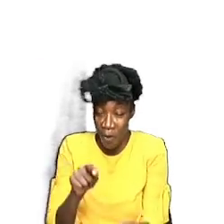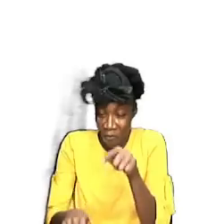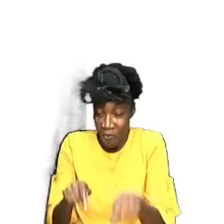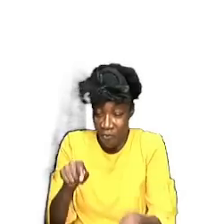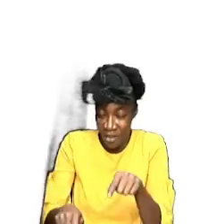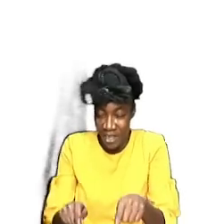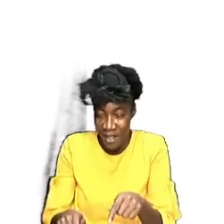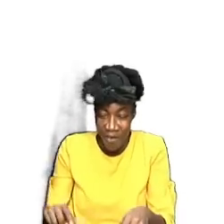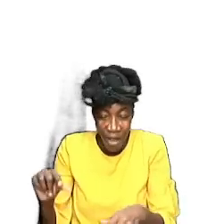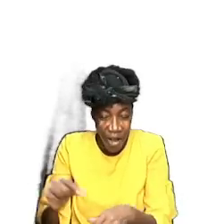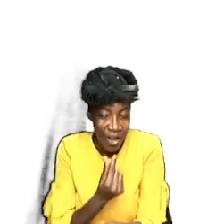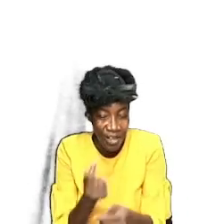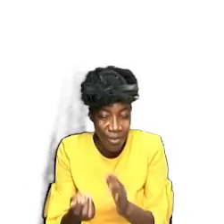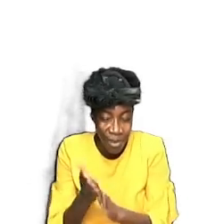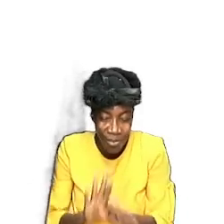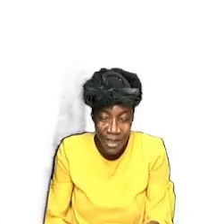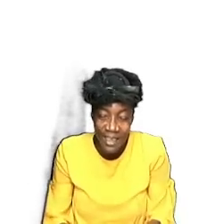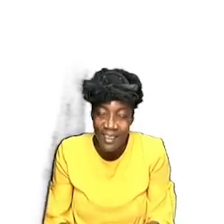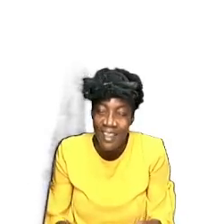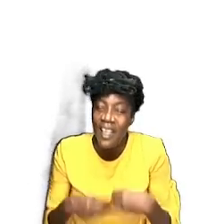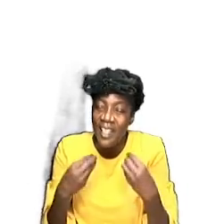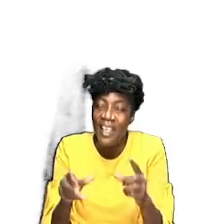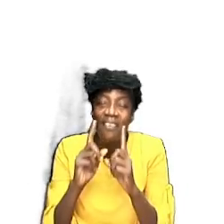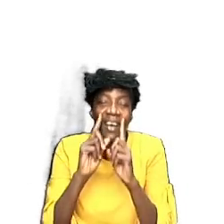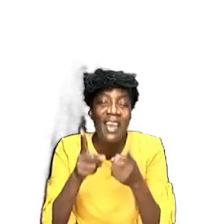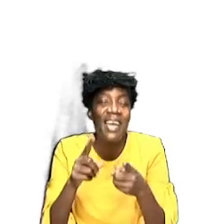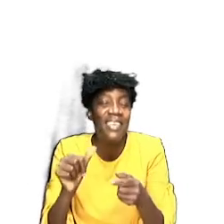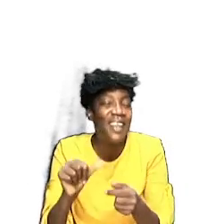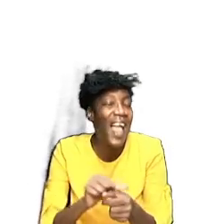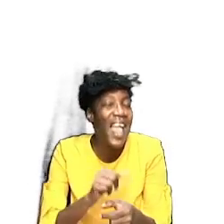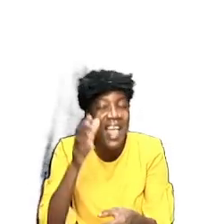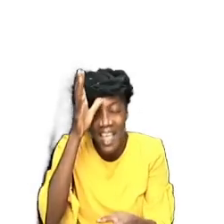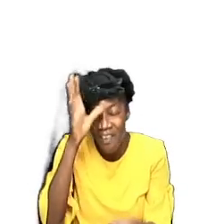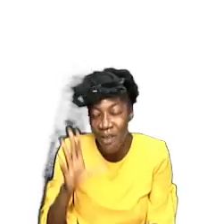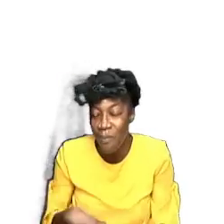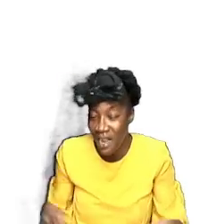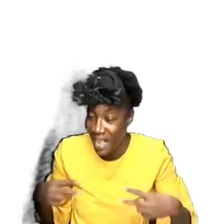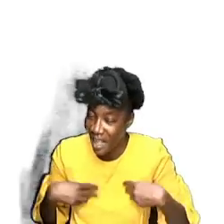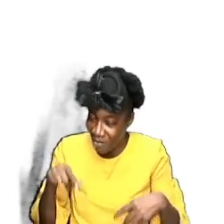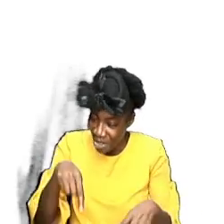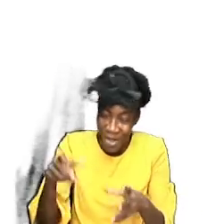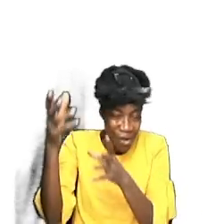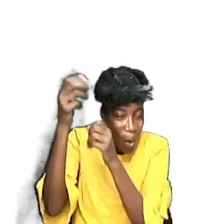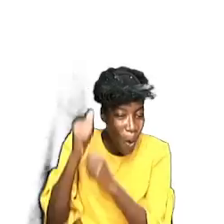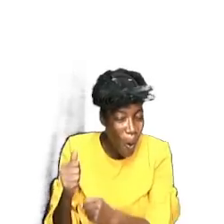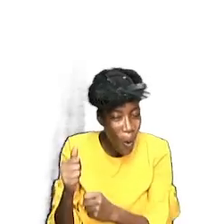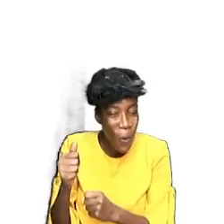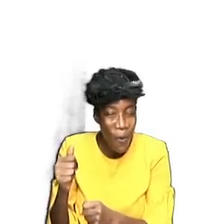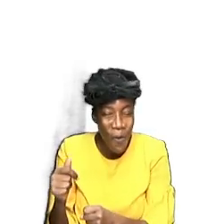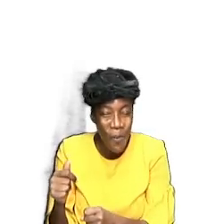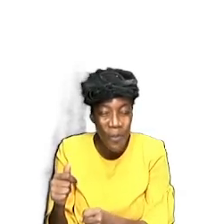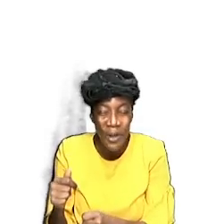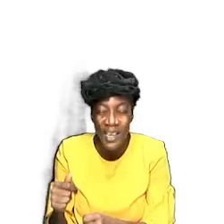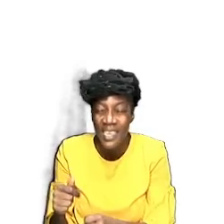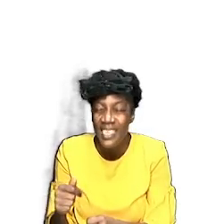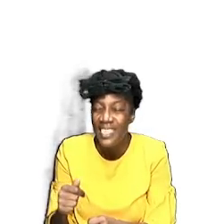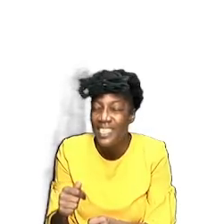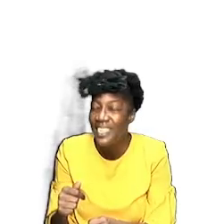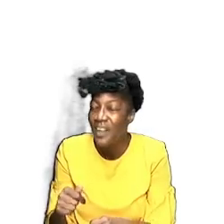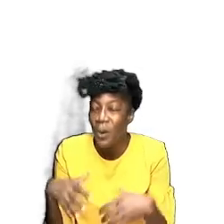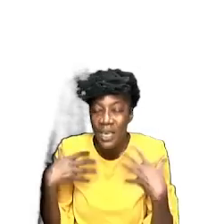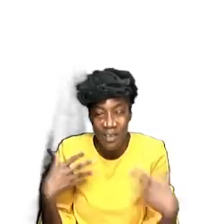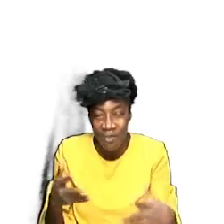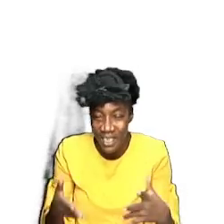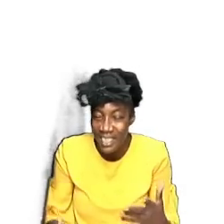you tend to be able to give an answer to every man. You have this hope in you. You have this thing in you that says that, look here, at the end of the day, there